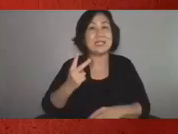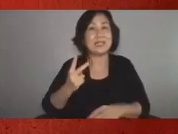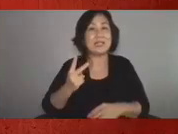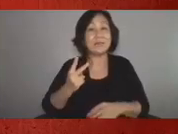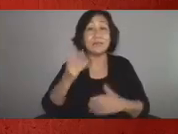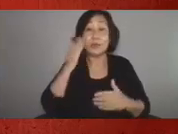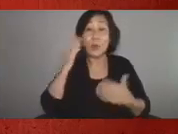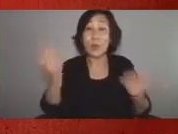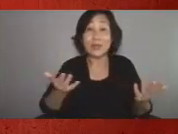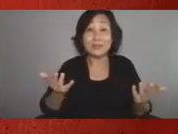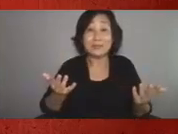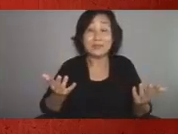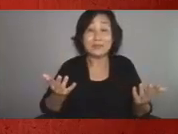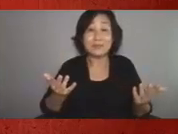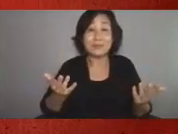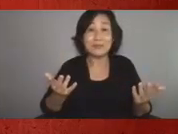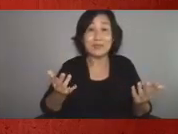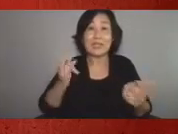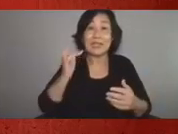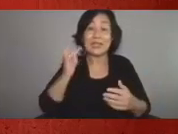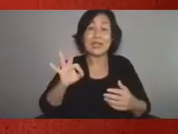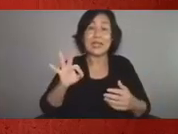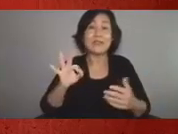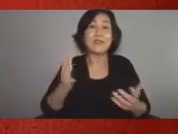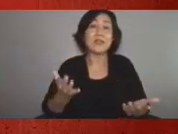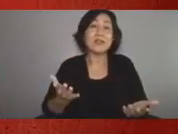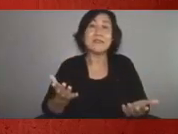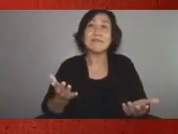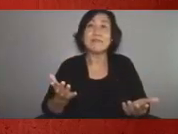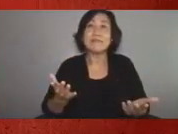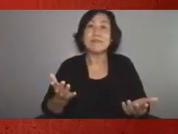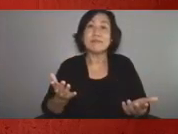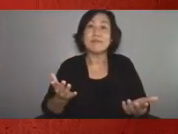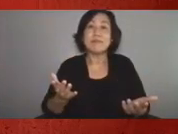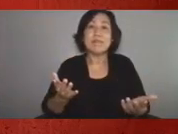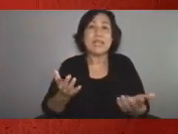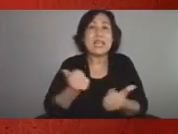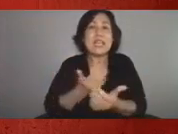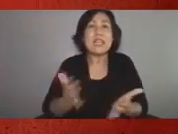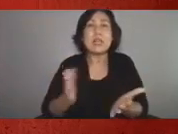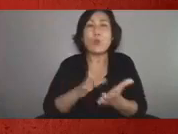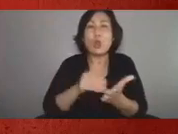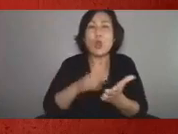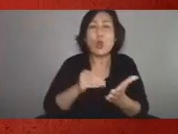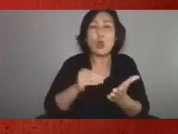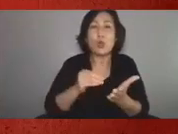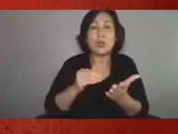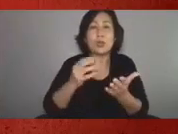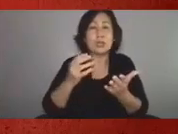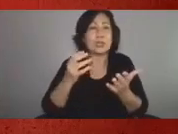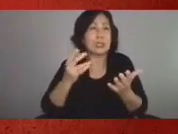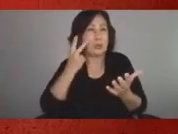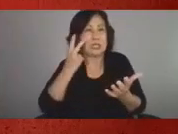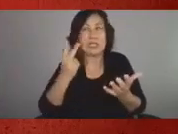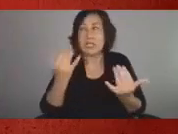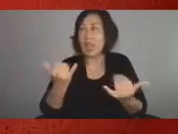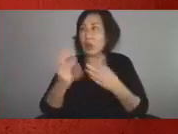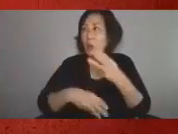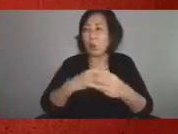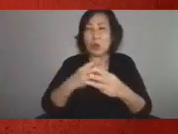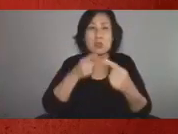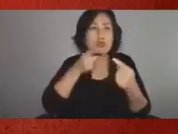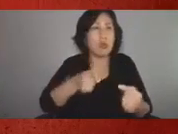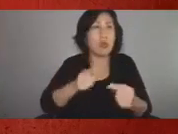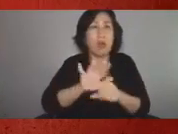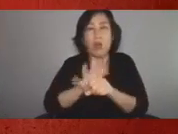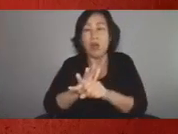know what, if there's anything that we are being taught by times like now, it's that we're not